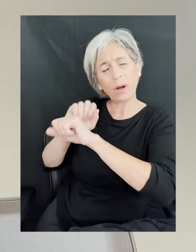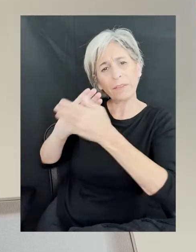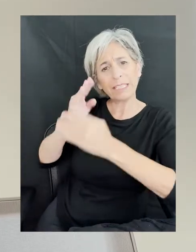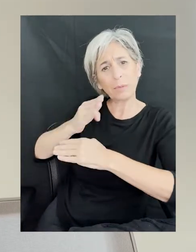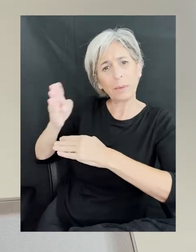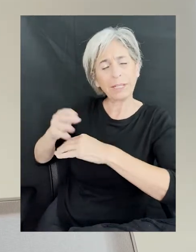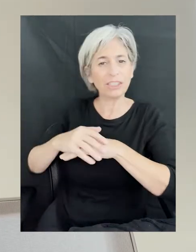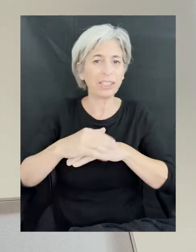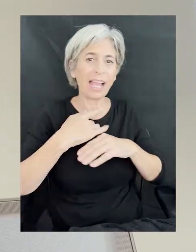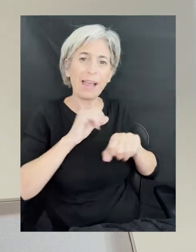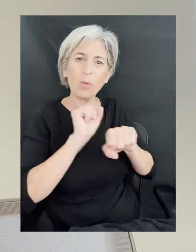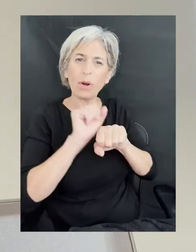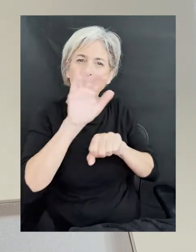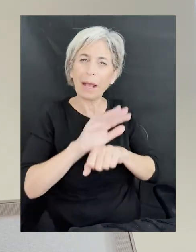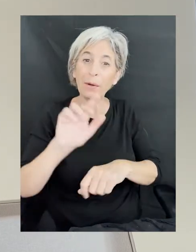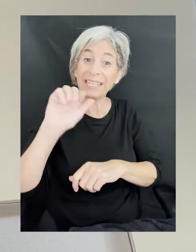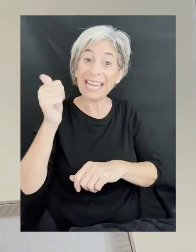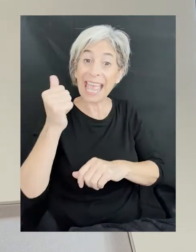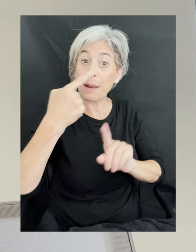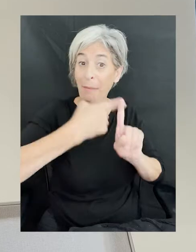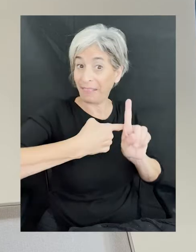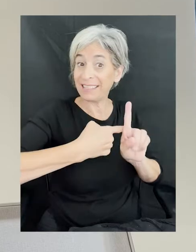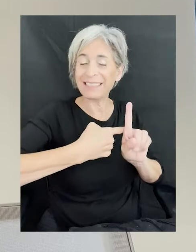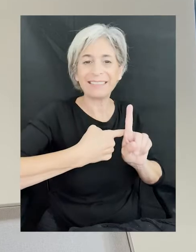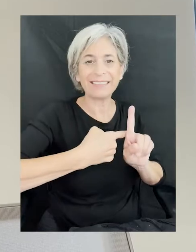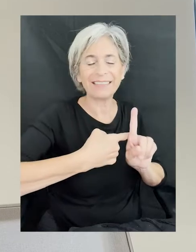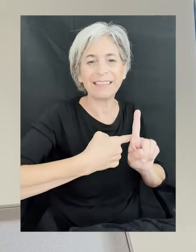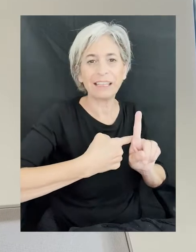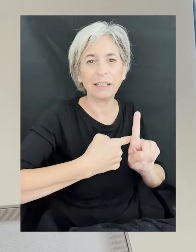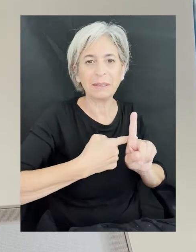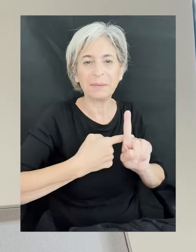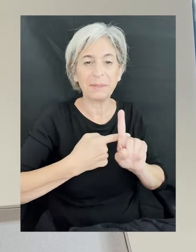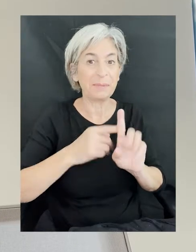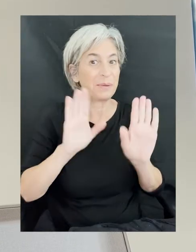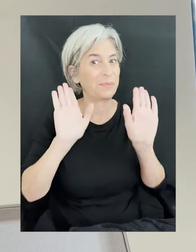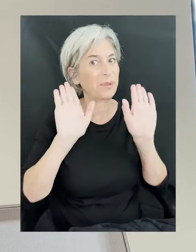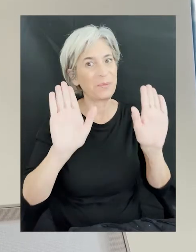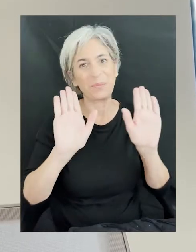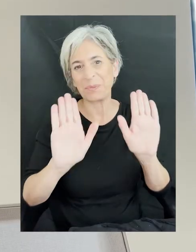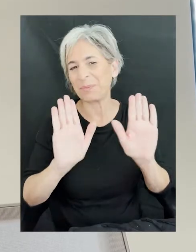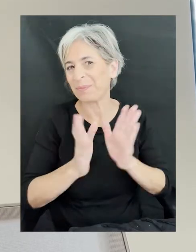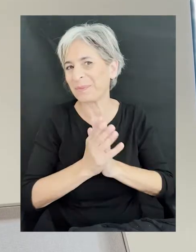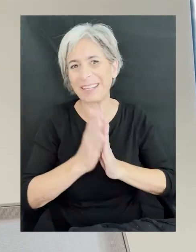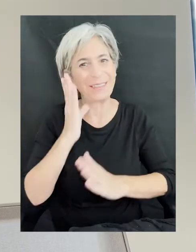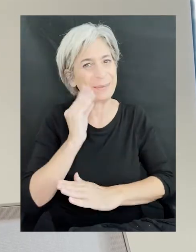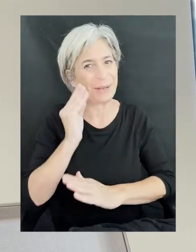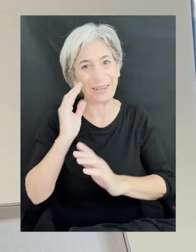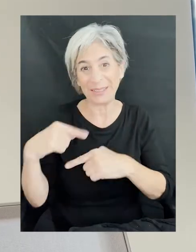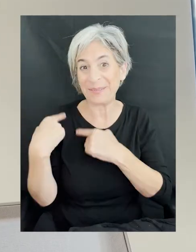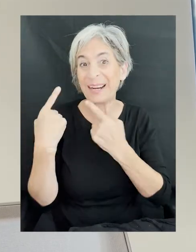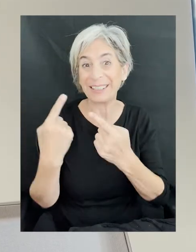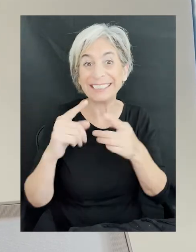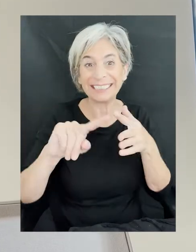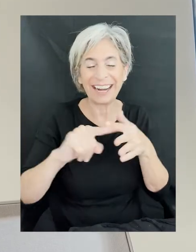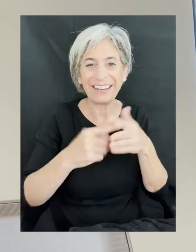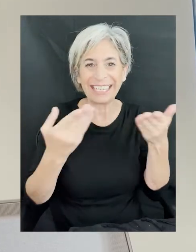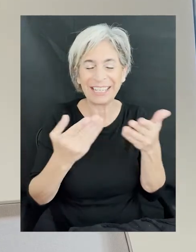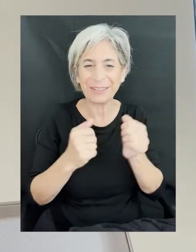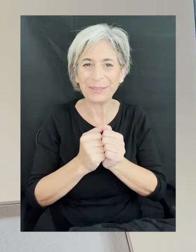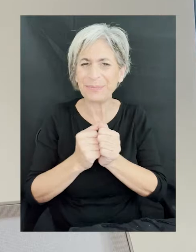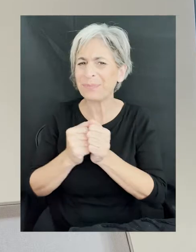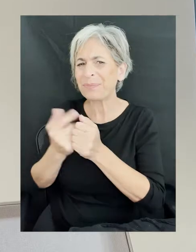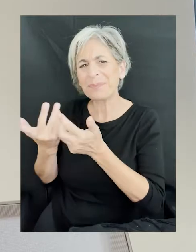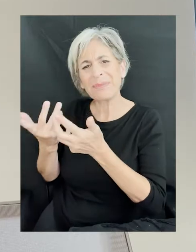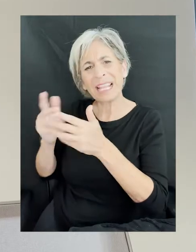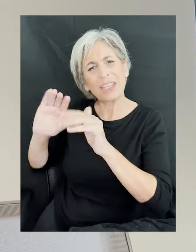Beach? I've worked for about 10 months, and it's been a really great experience to get started here.